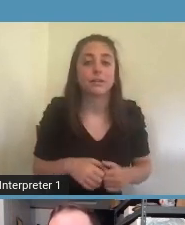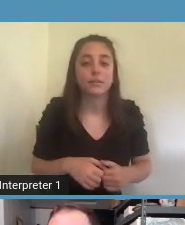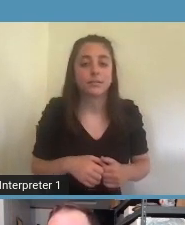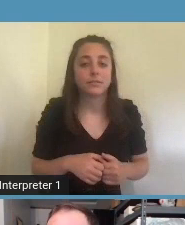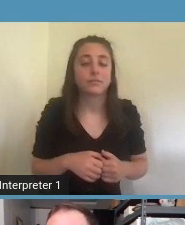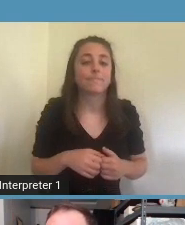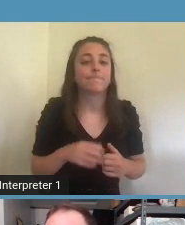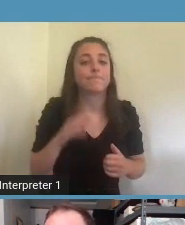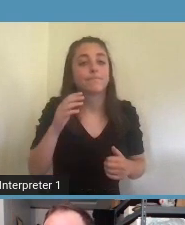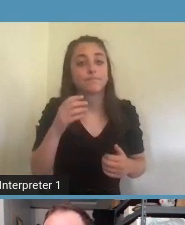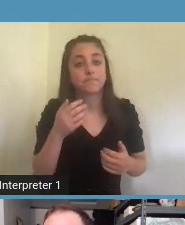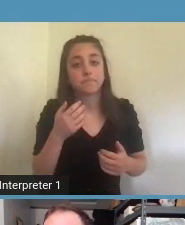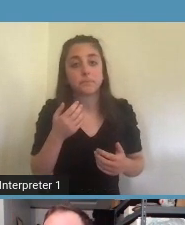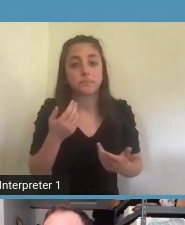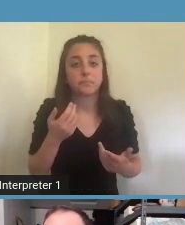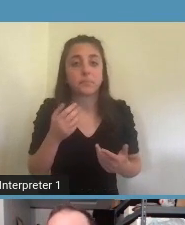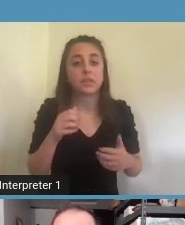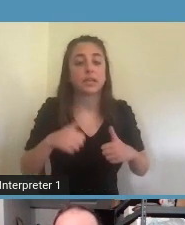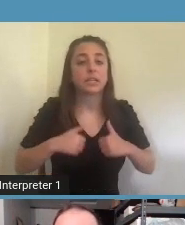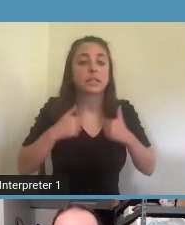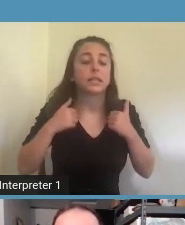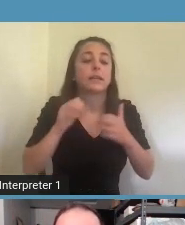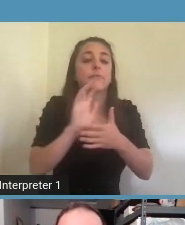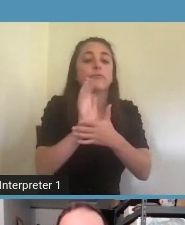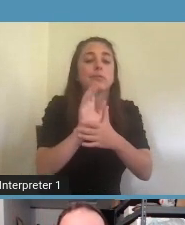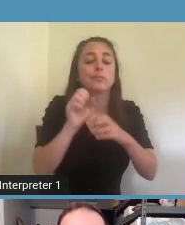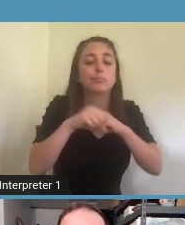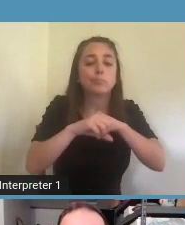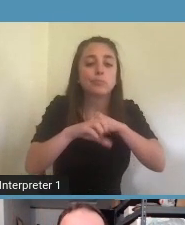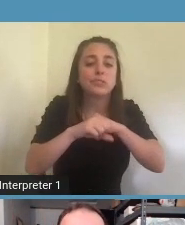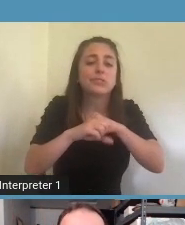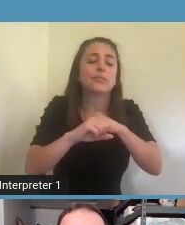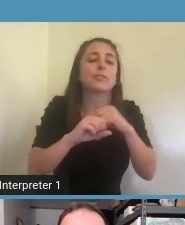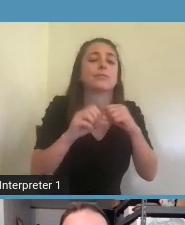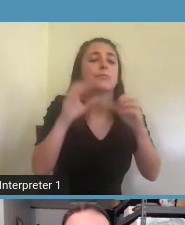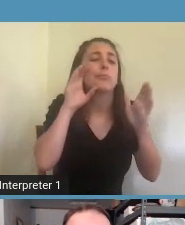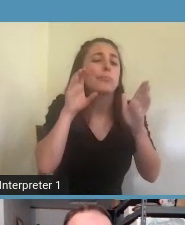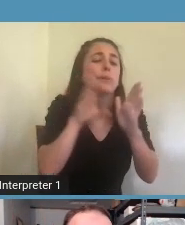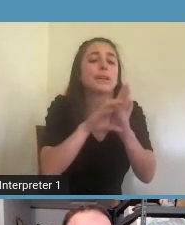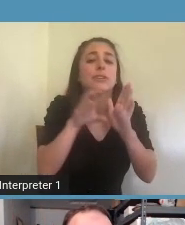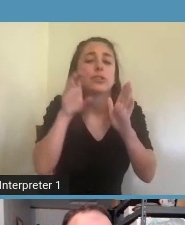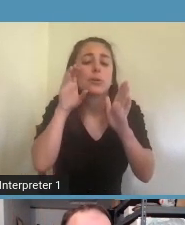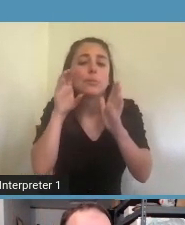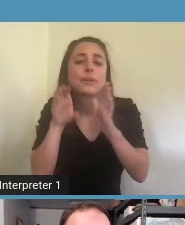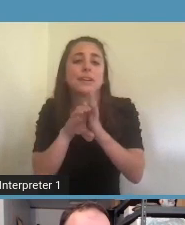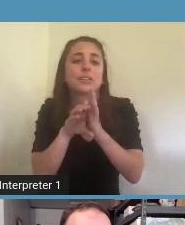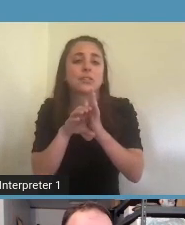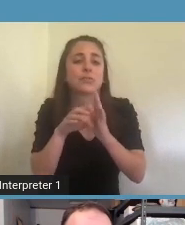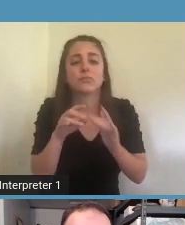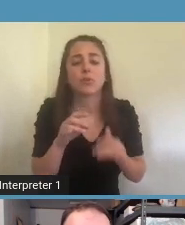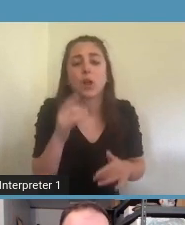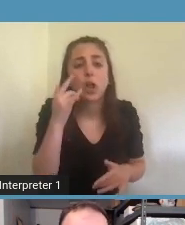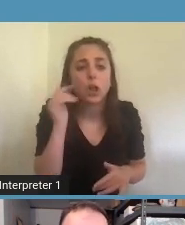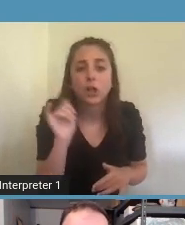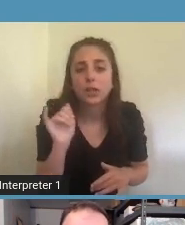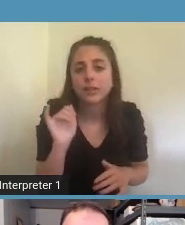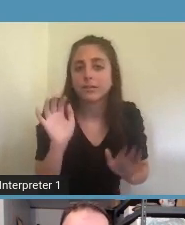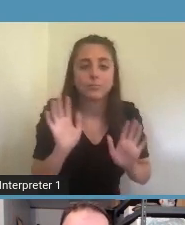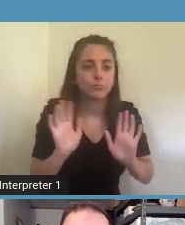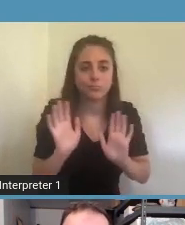narrator. These might look like still images from the performance, but they are in fact not.